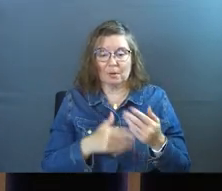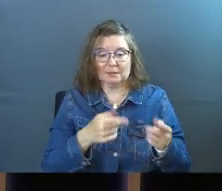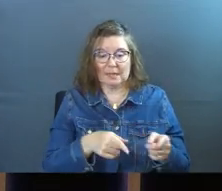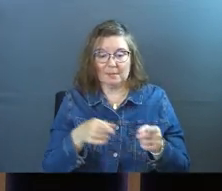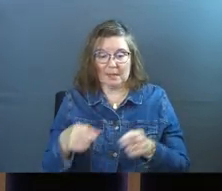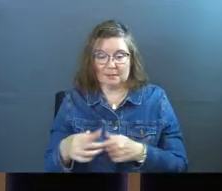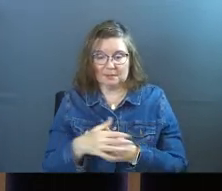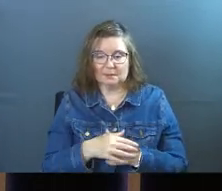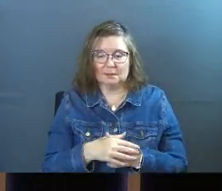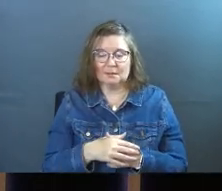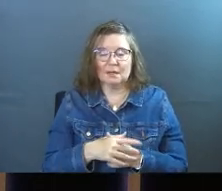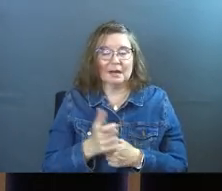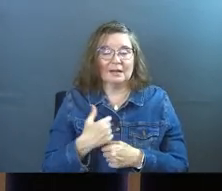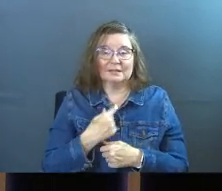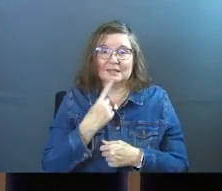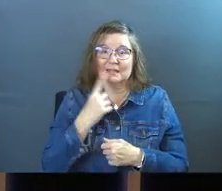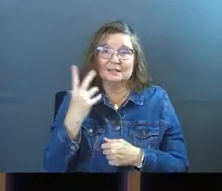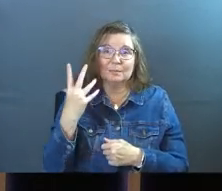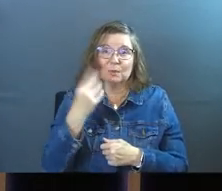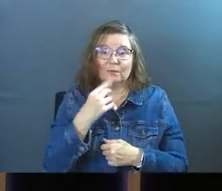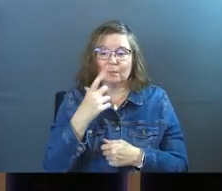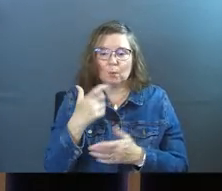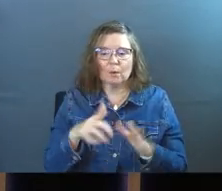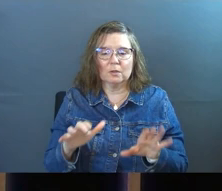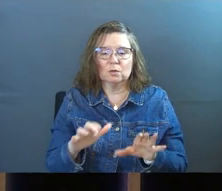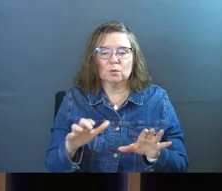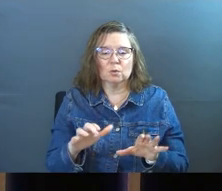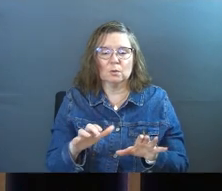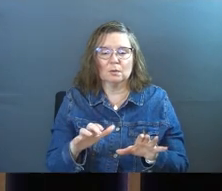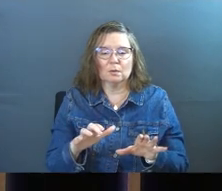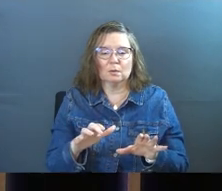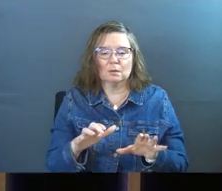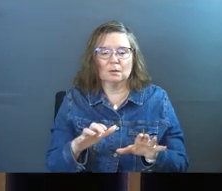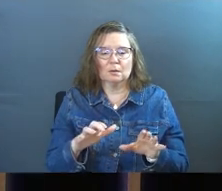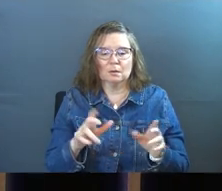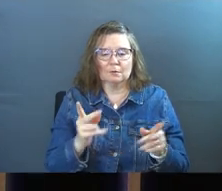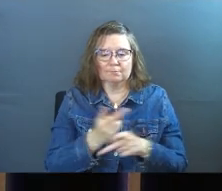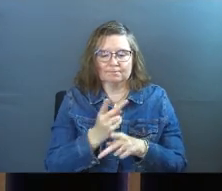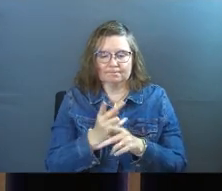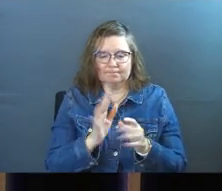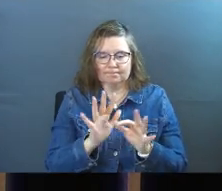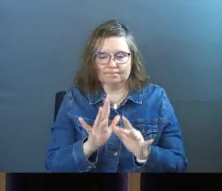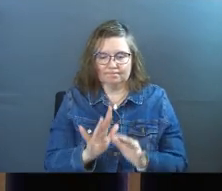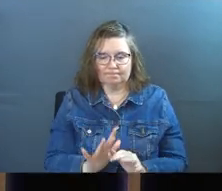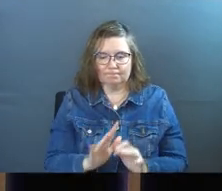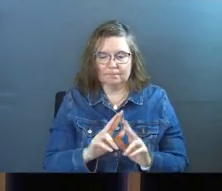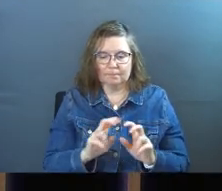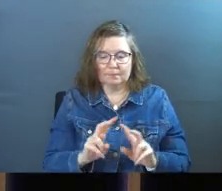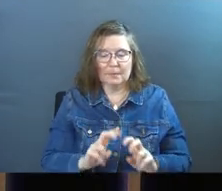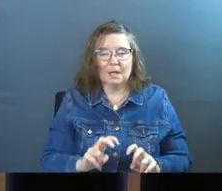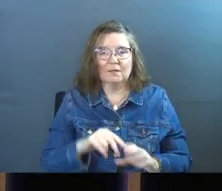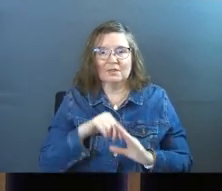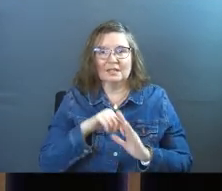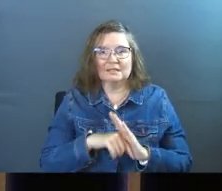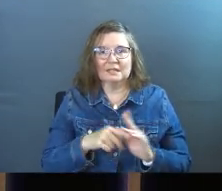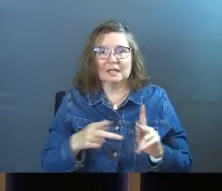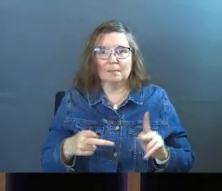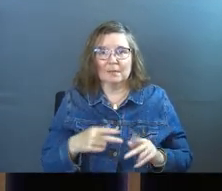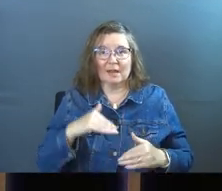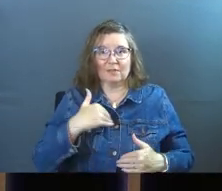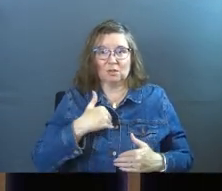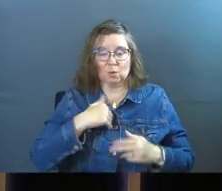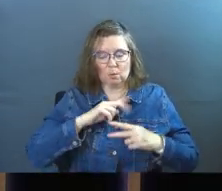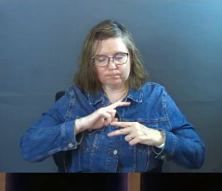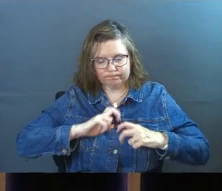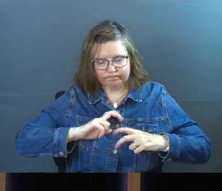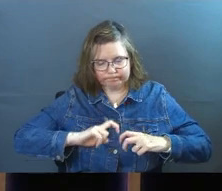take place. And I just got to tell you, it's beautiful, because what they do is they mine out of the deep places of their